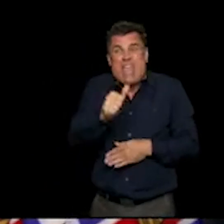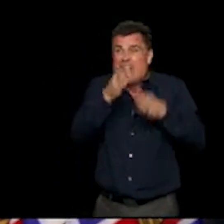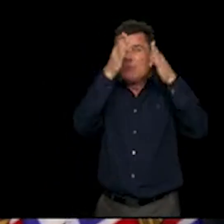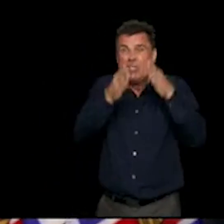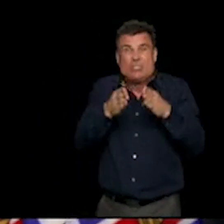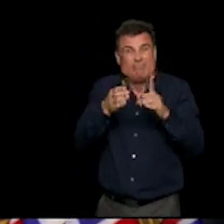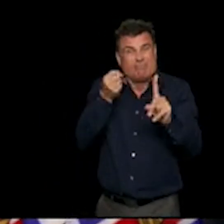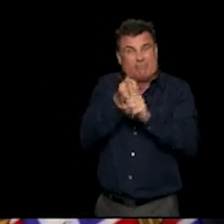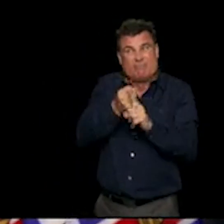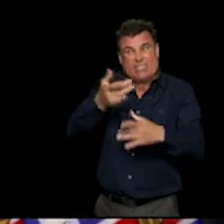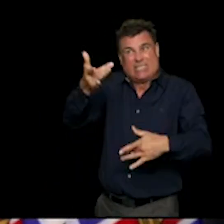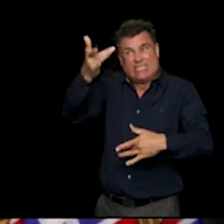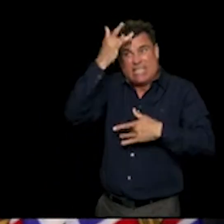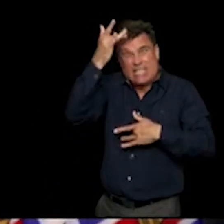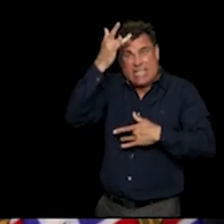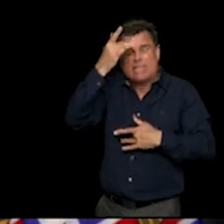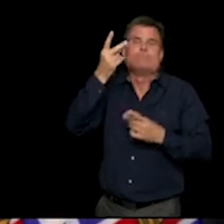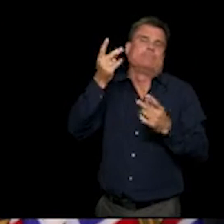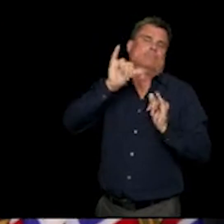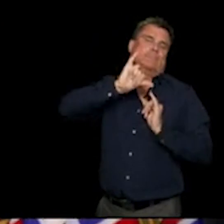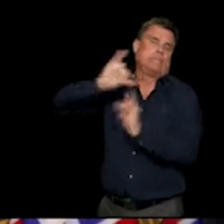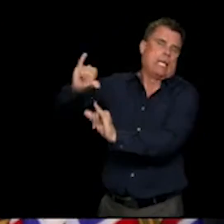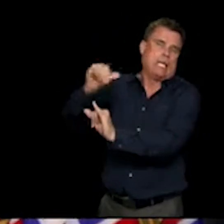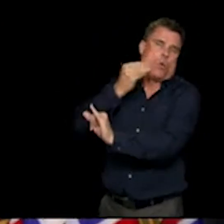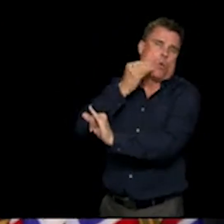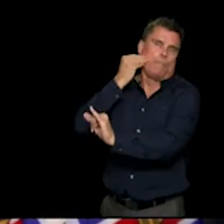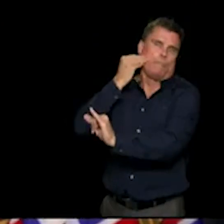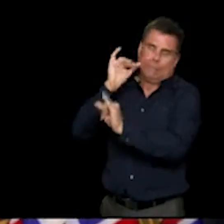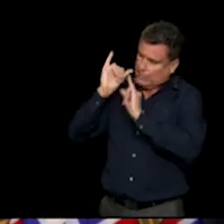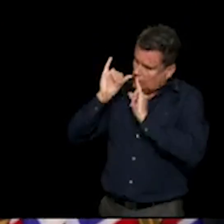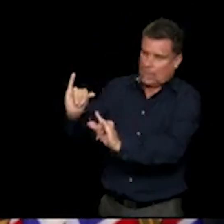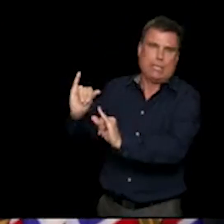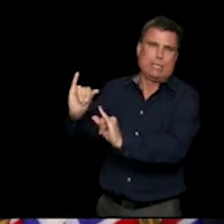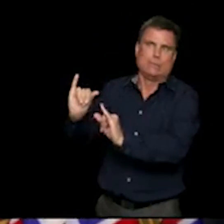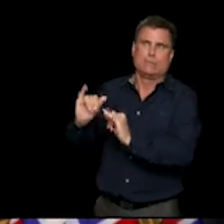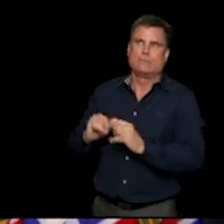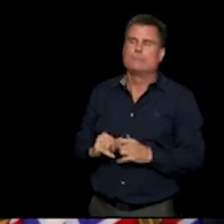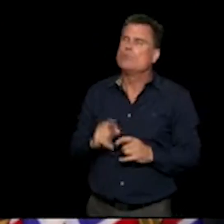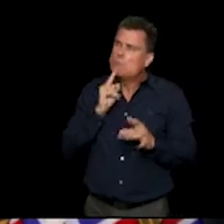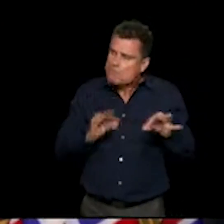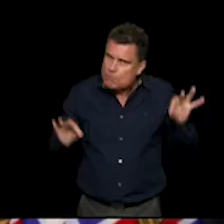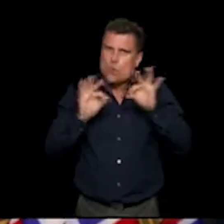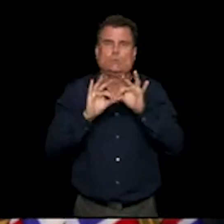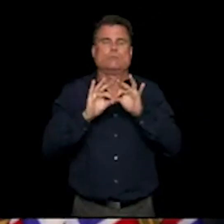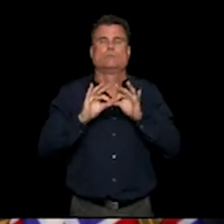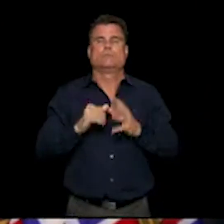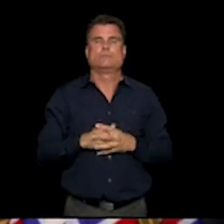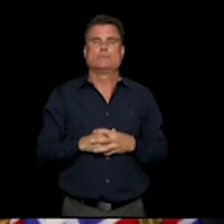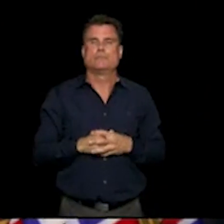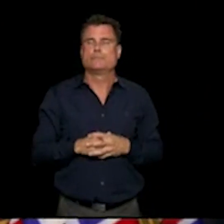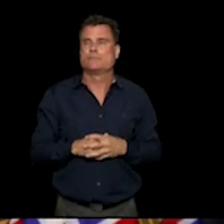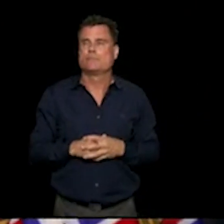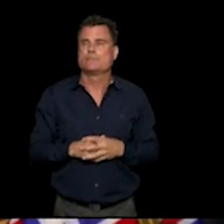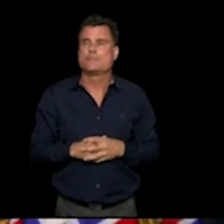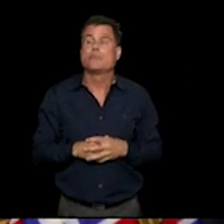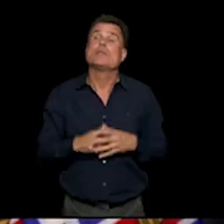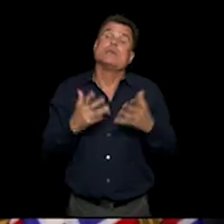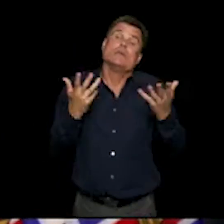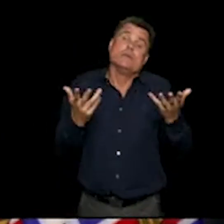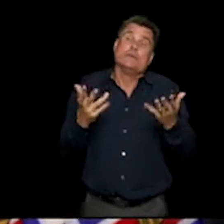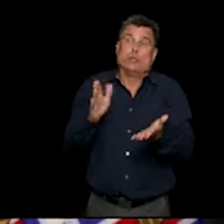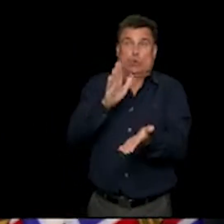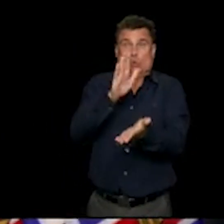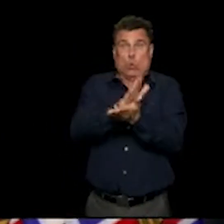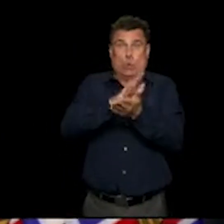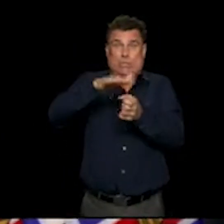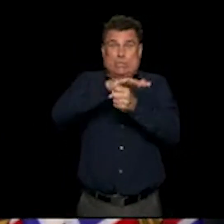school if you're sick, whether you're a staff member or a student, again, critically important. We have also